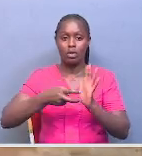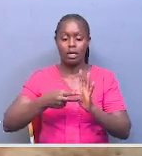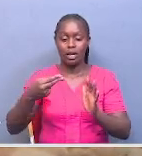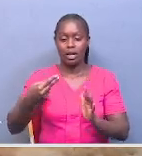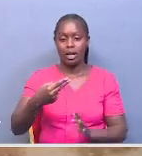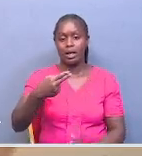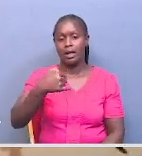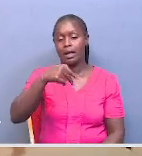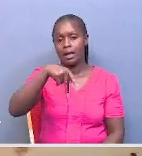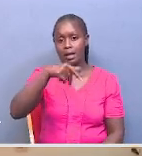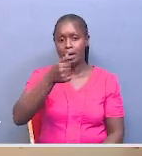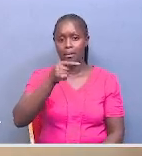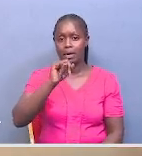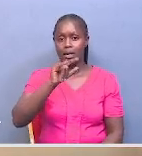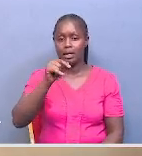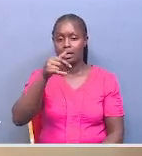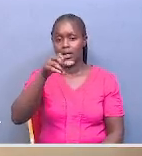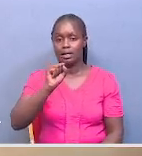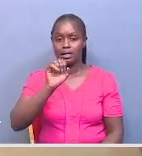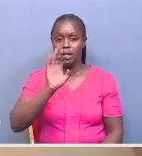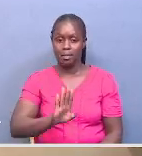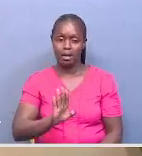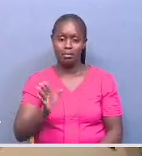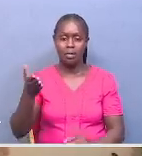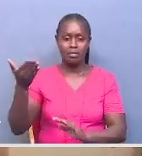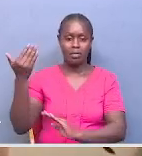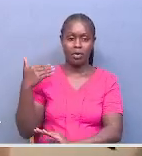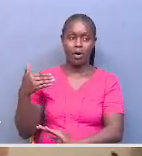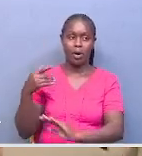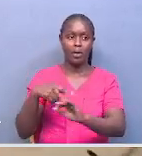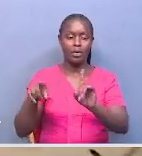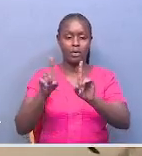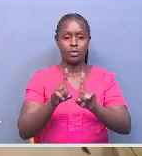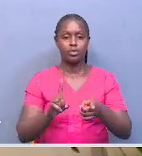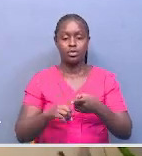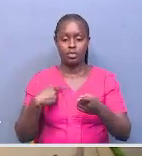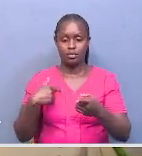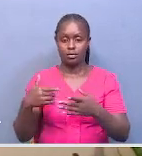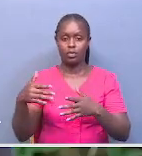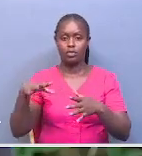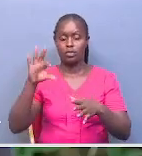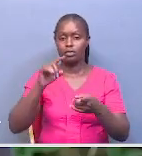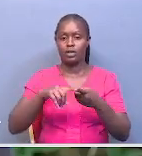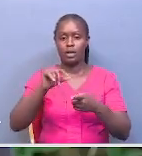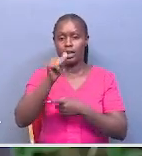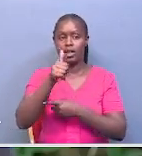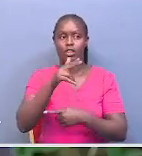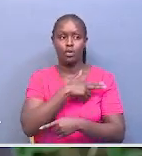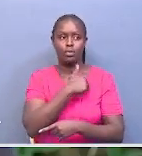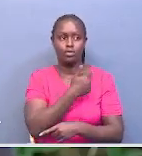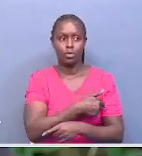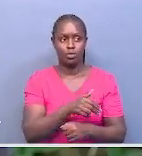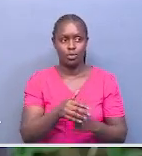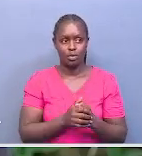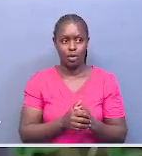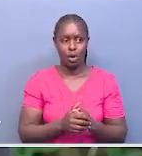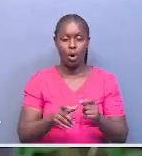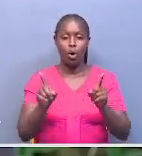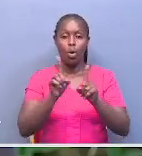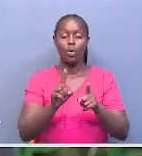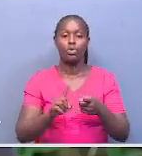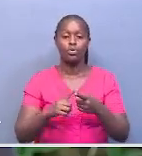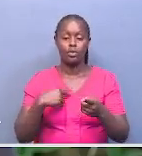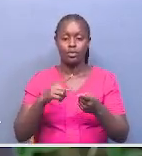hepatitis B at one of the county hospitals back then, while a snake was found in another hospital. Even the theaters were leaking when